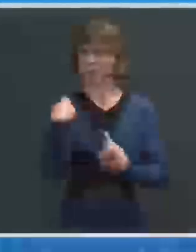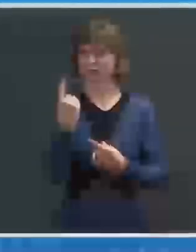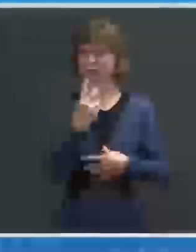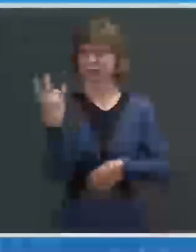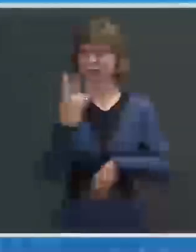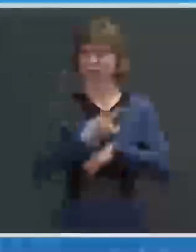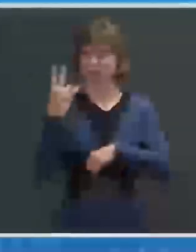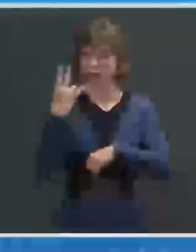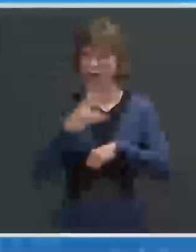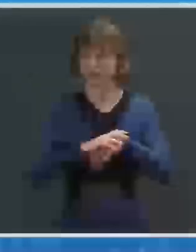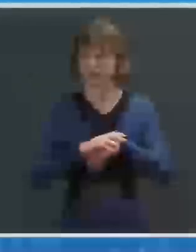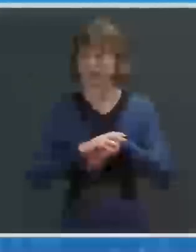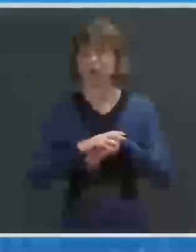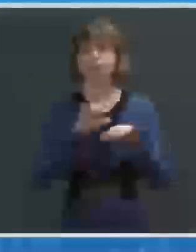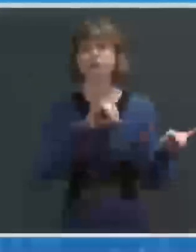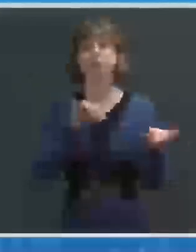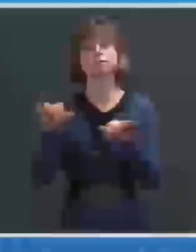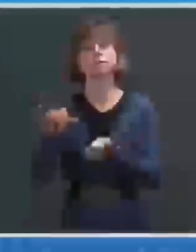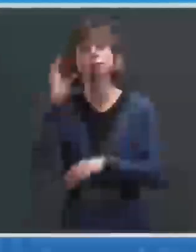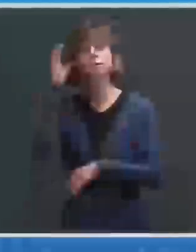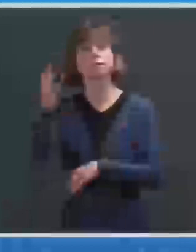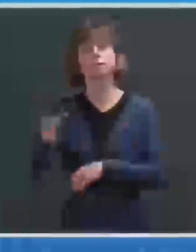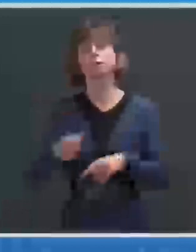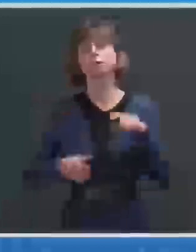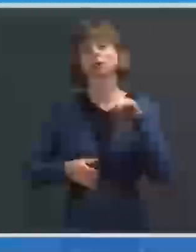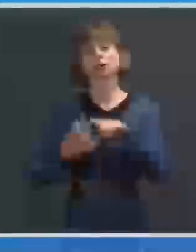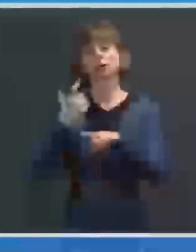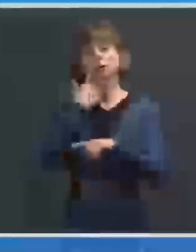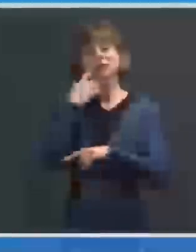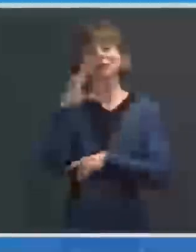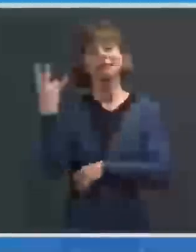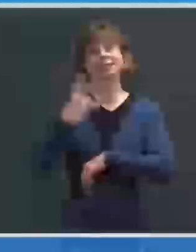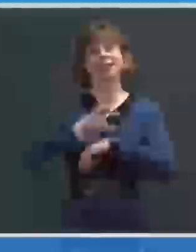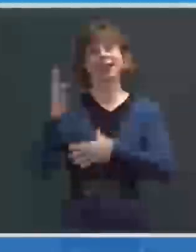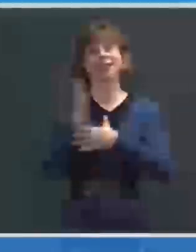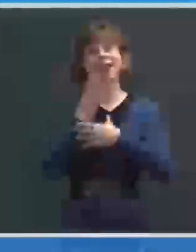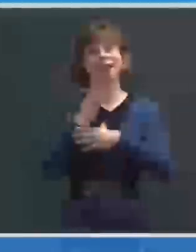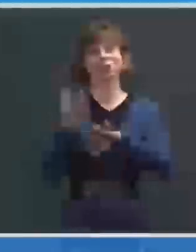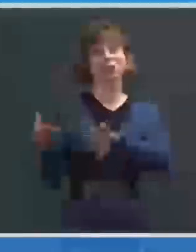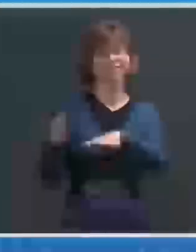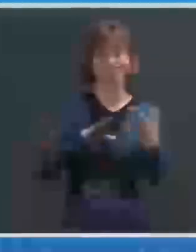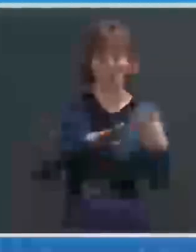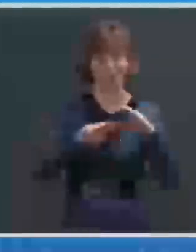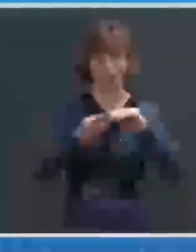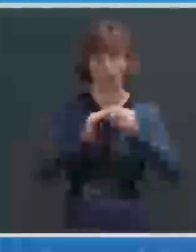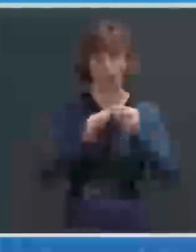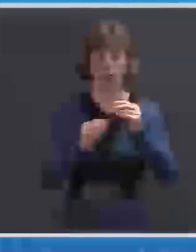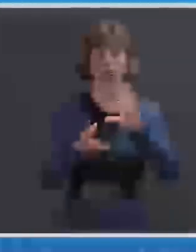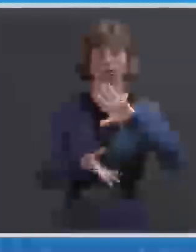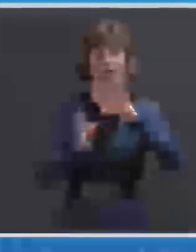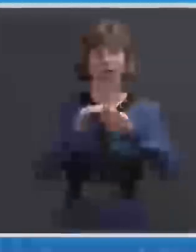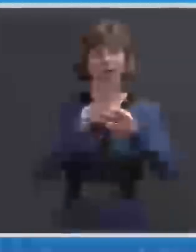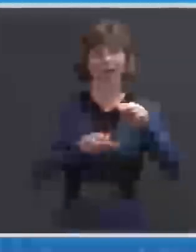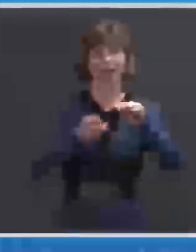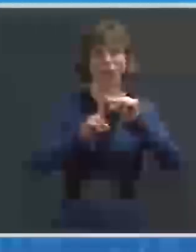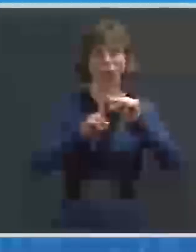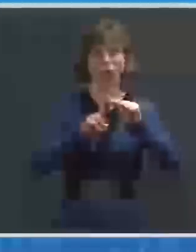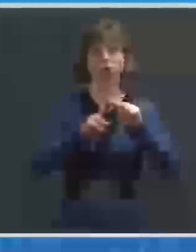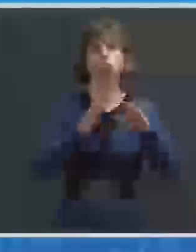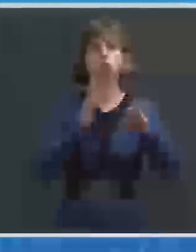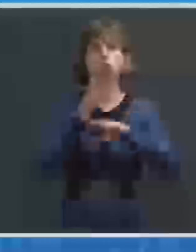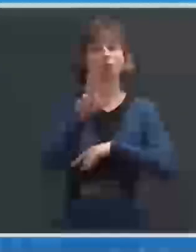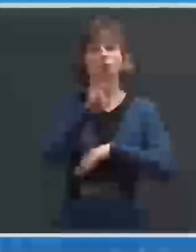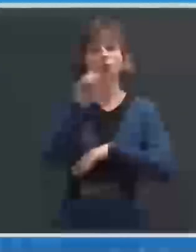days. Similarly, the most recent 7-day average of deaths has also increased more than 2% from the previous